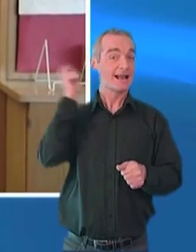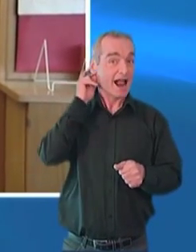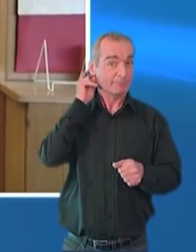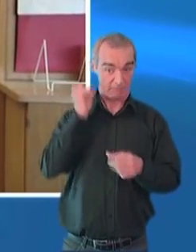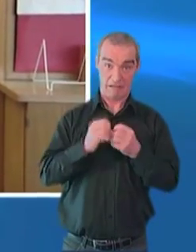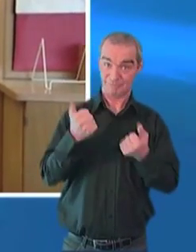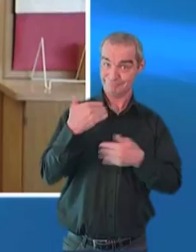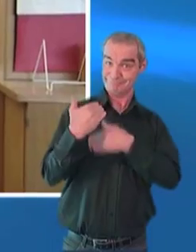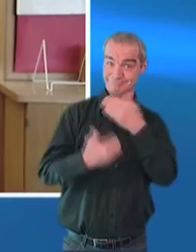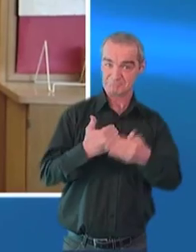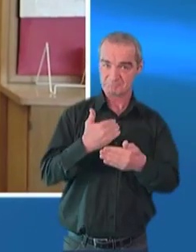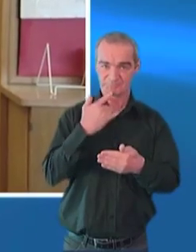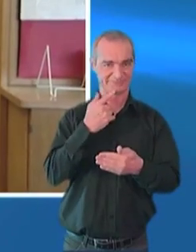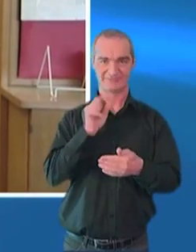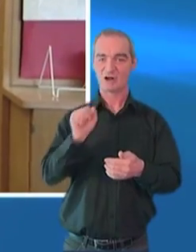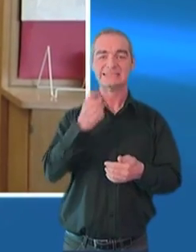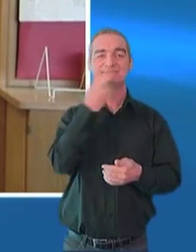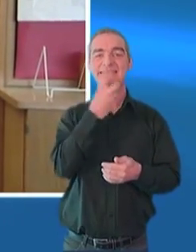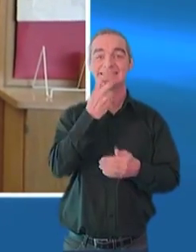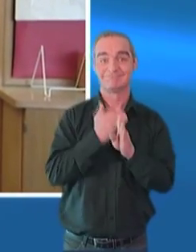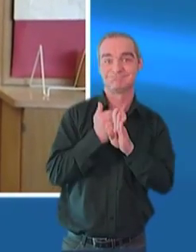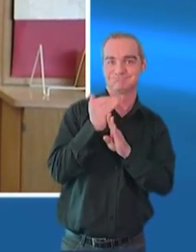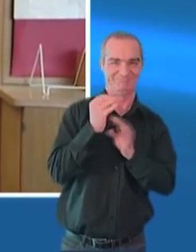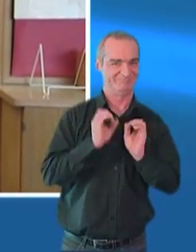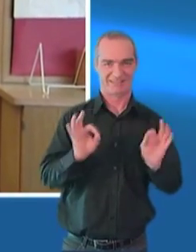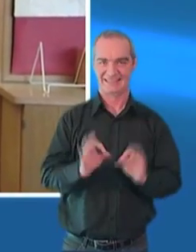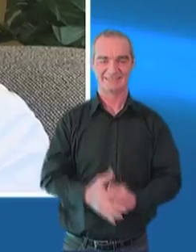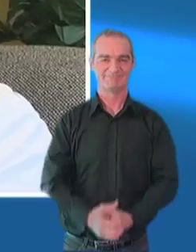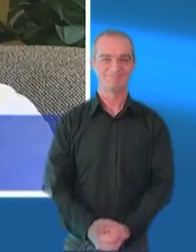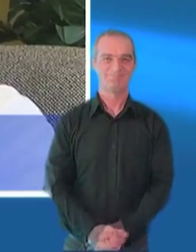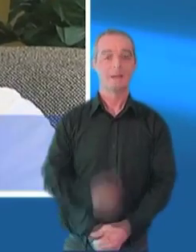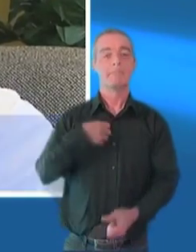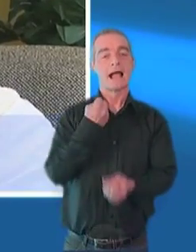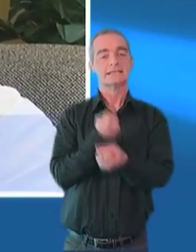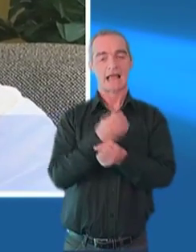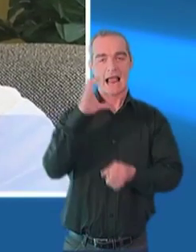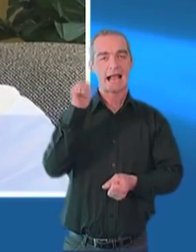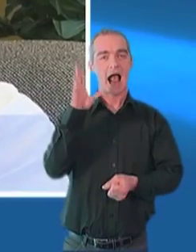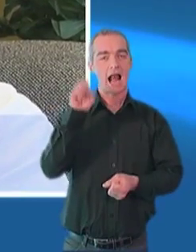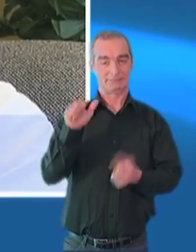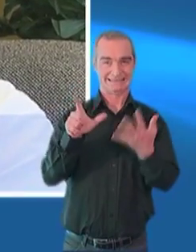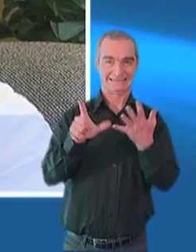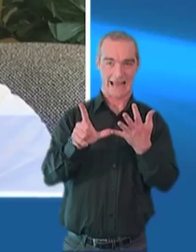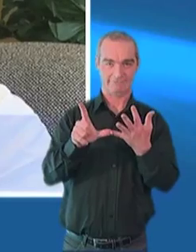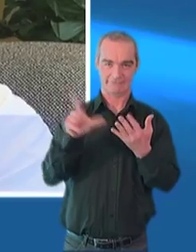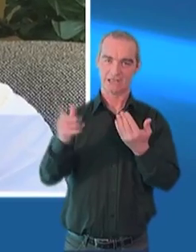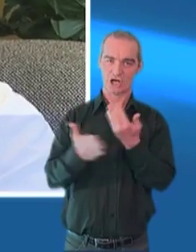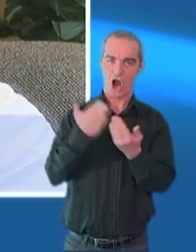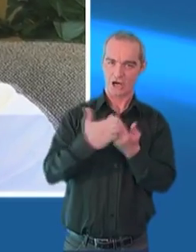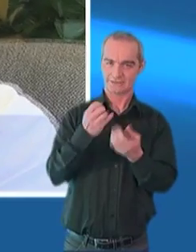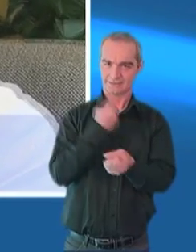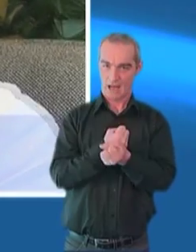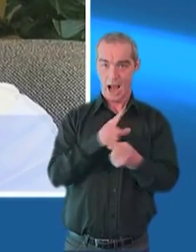everything was going as it should be going, but her speech didn't develop at all. Callum is 7. He's my youngest son. I have 3 older